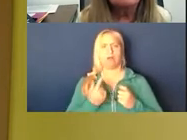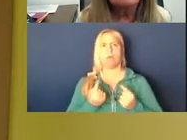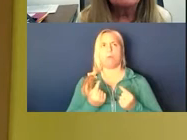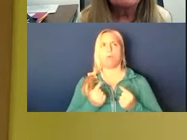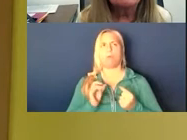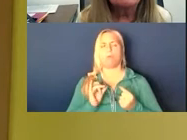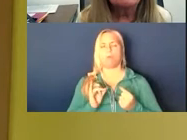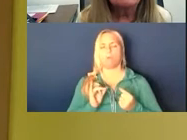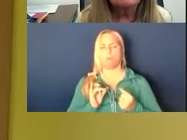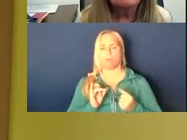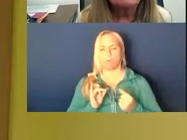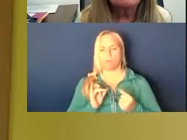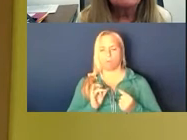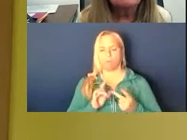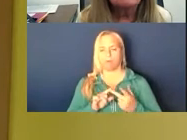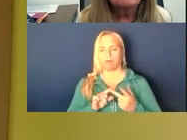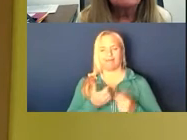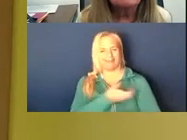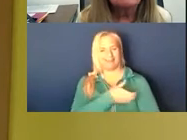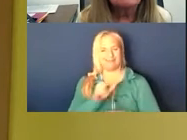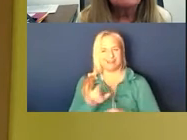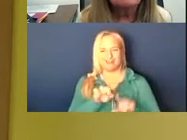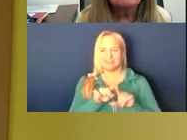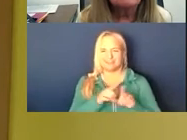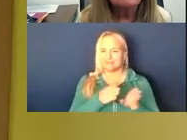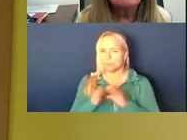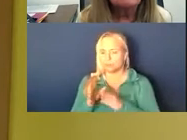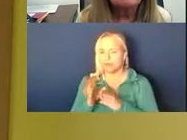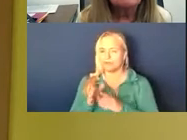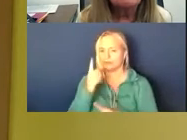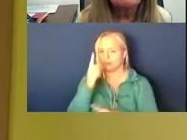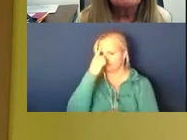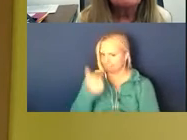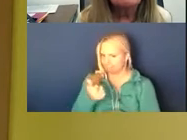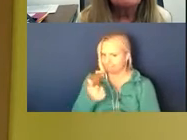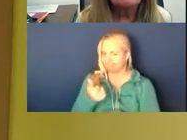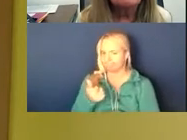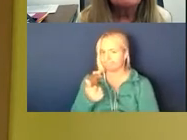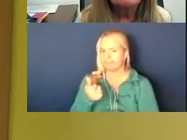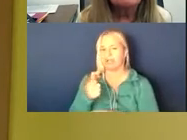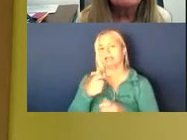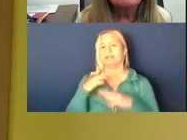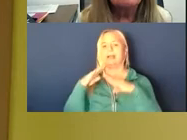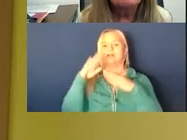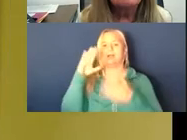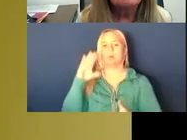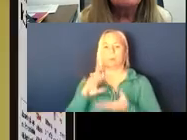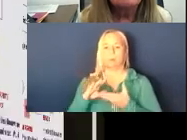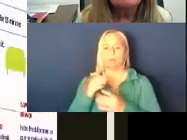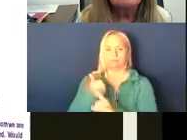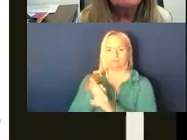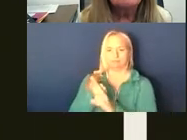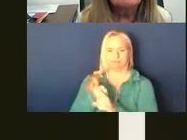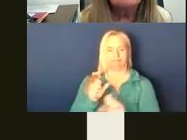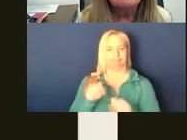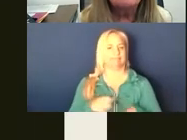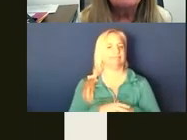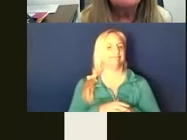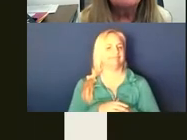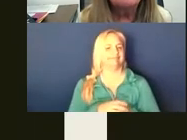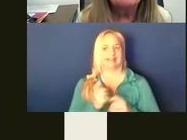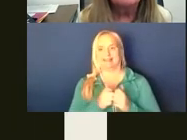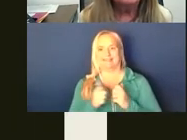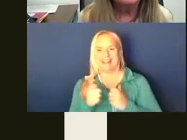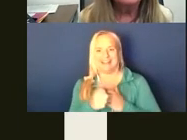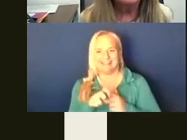choose ways that they could de-escalate on their own. And next slide. I'm kind of getting ahead of myself